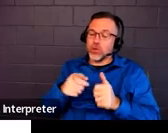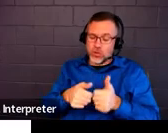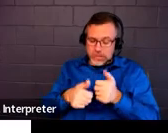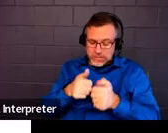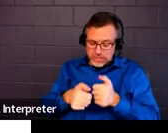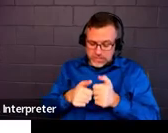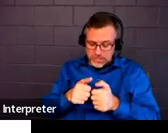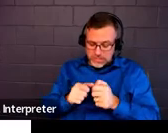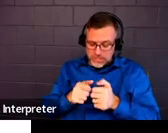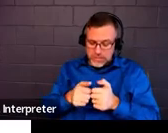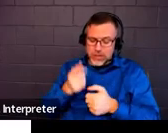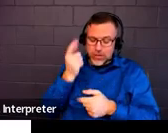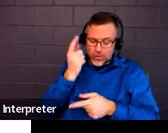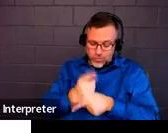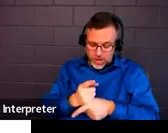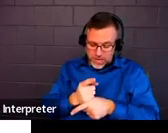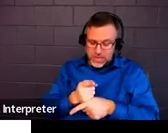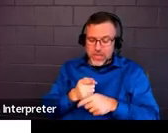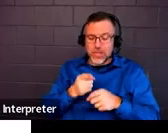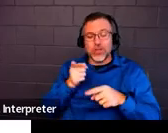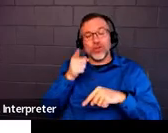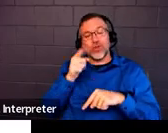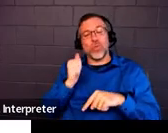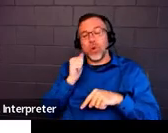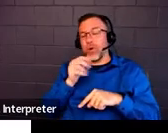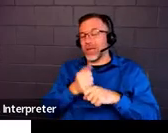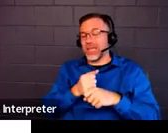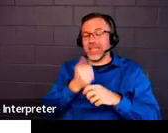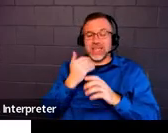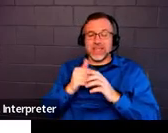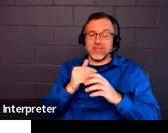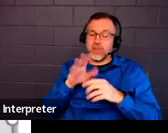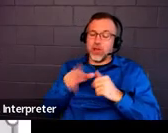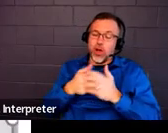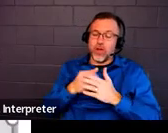your party favors if you type in an incorrect address.